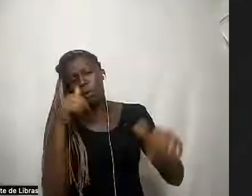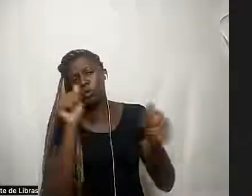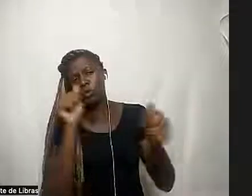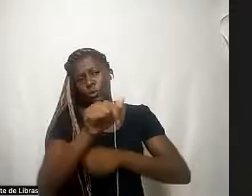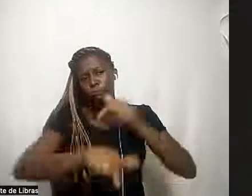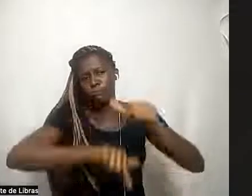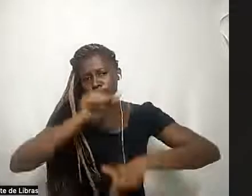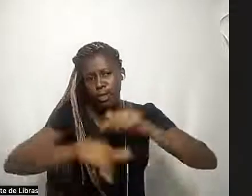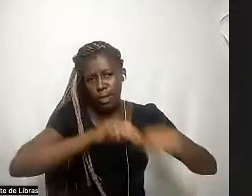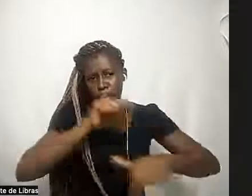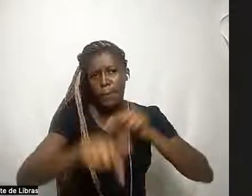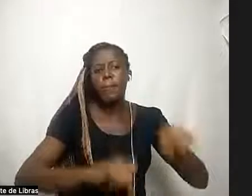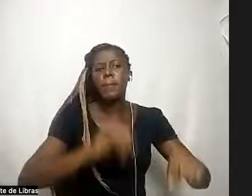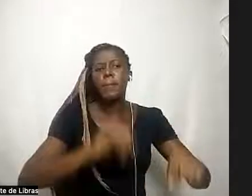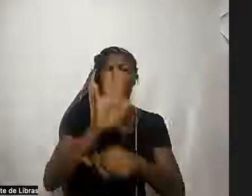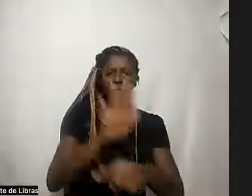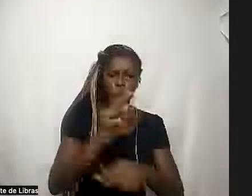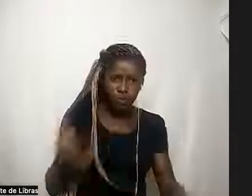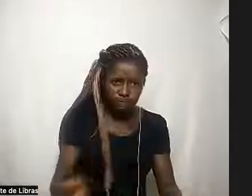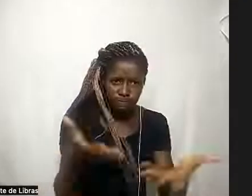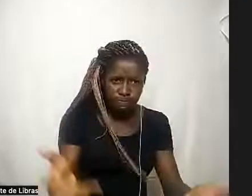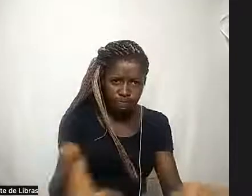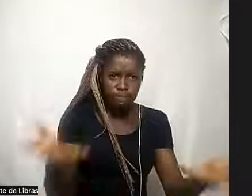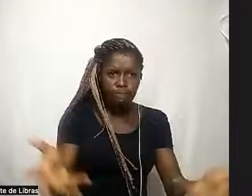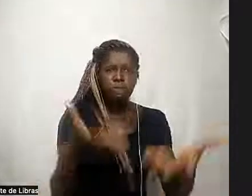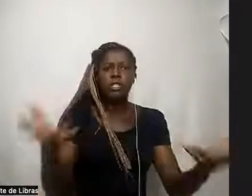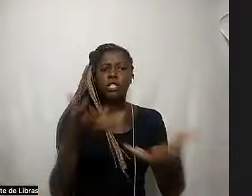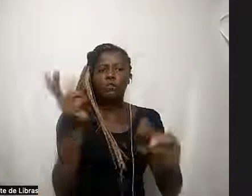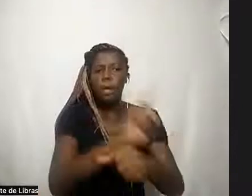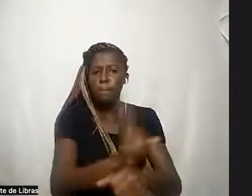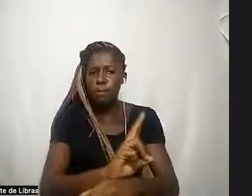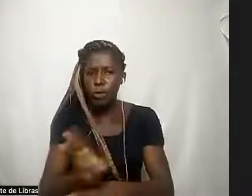stimulating them to act as local actors and local stakeholders for